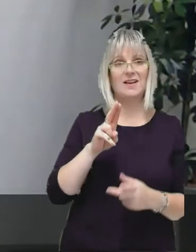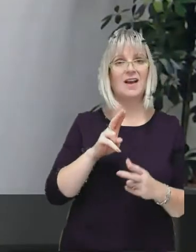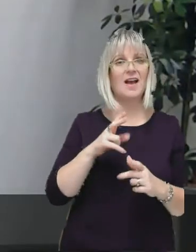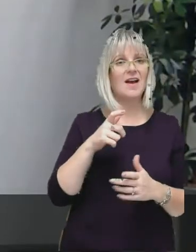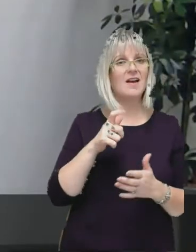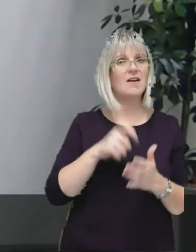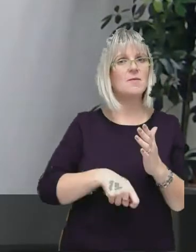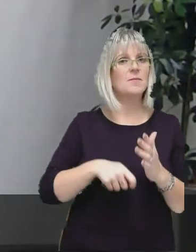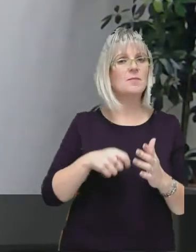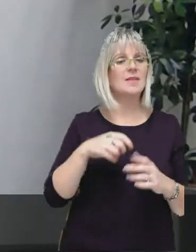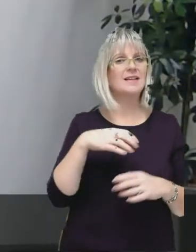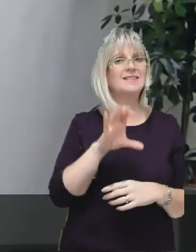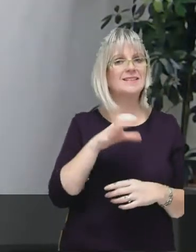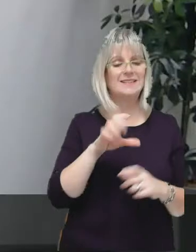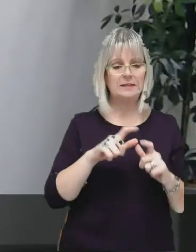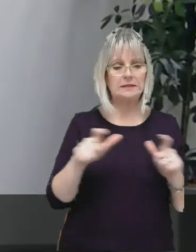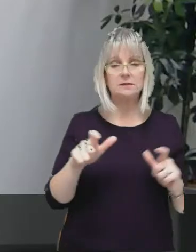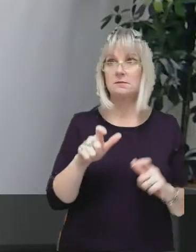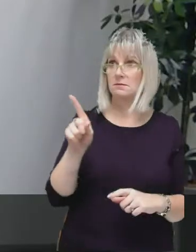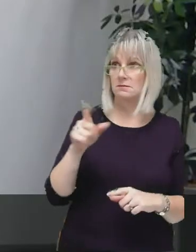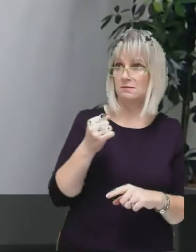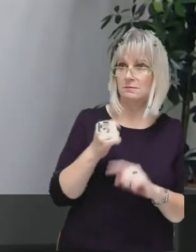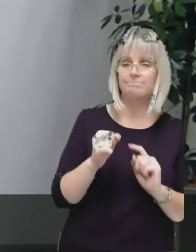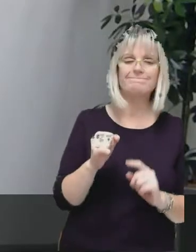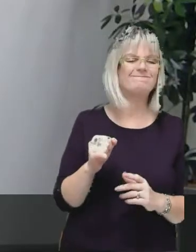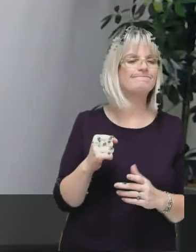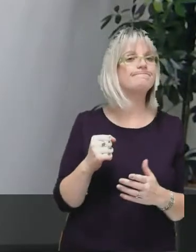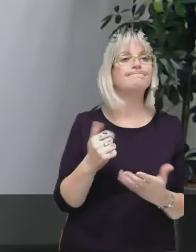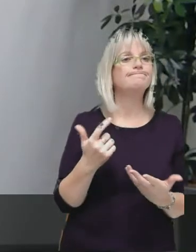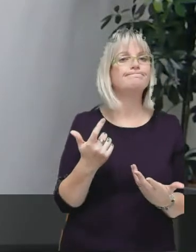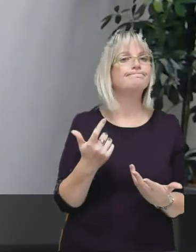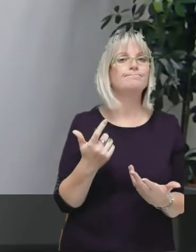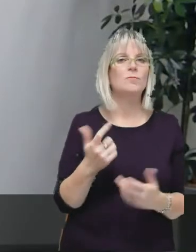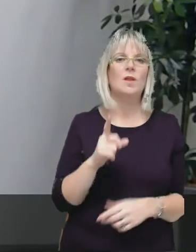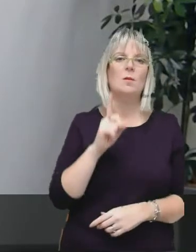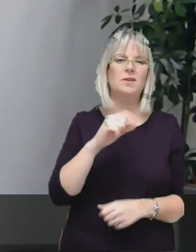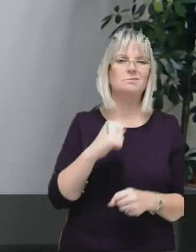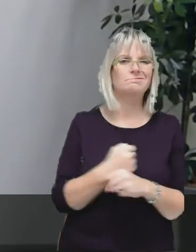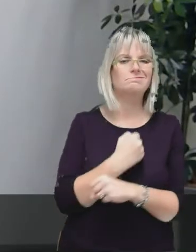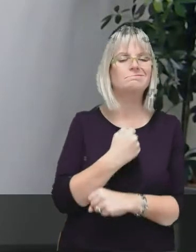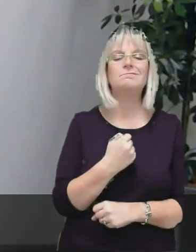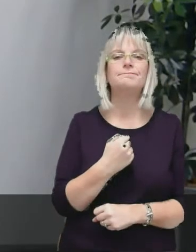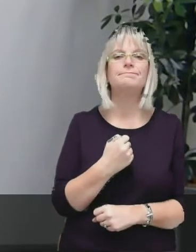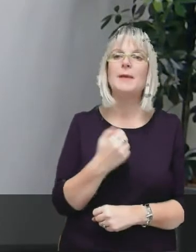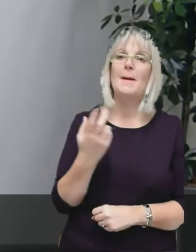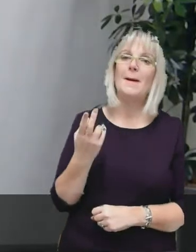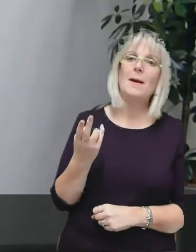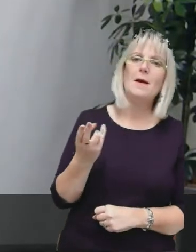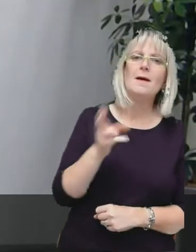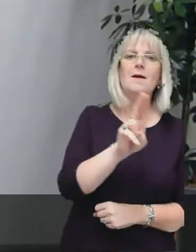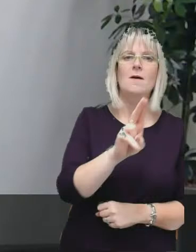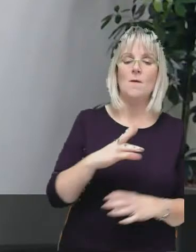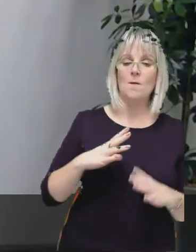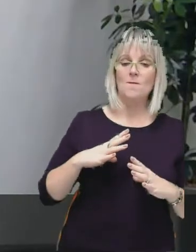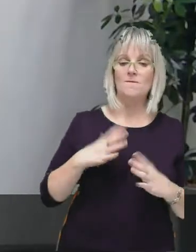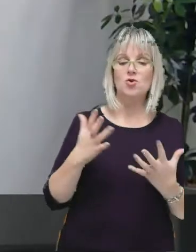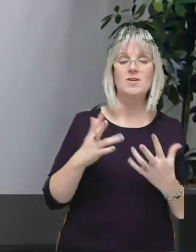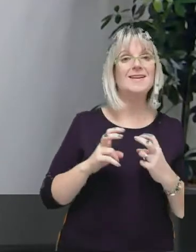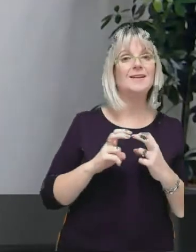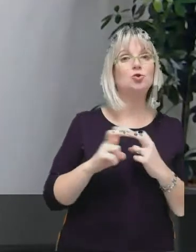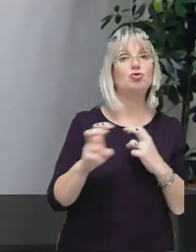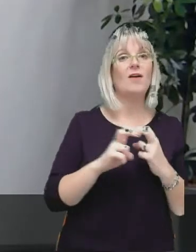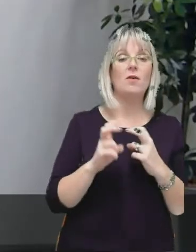afraid I wasn't able to persuade them to restore free travel for over 60s before 9